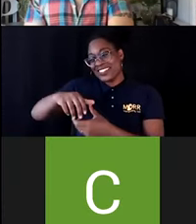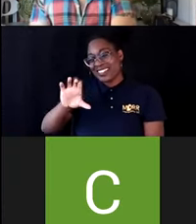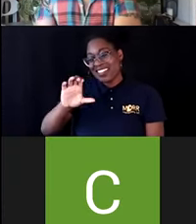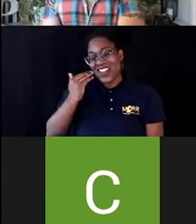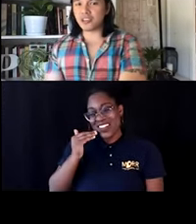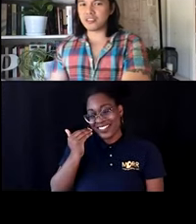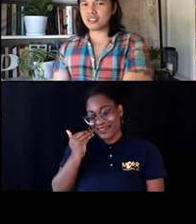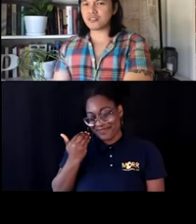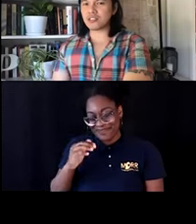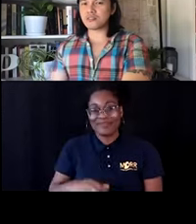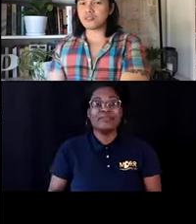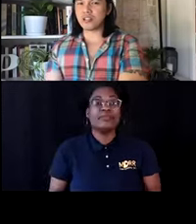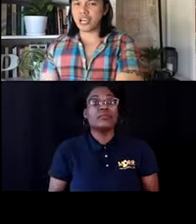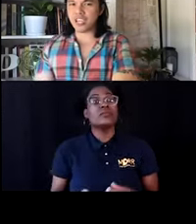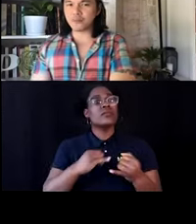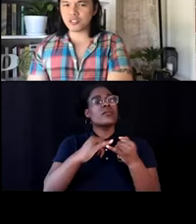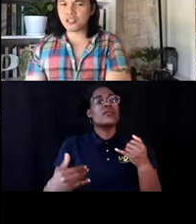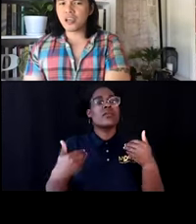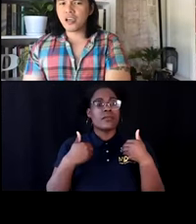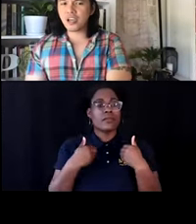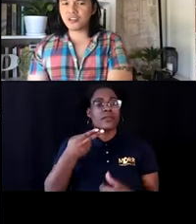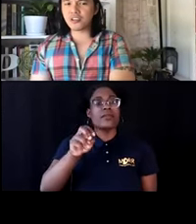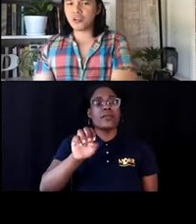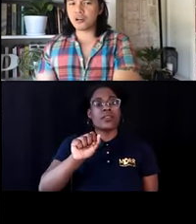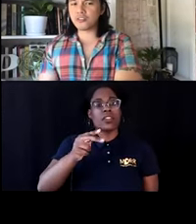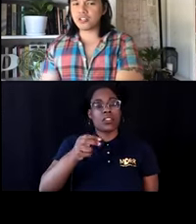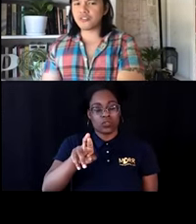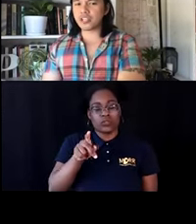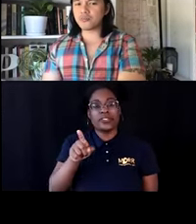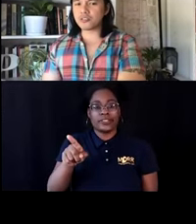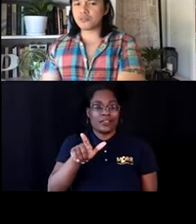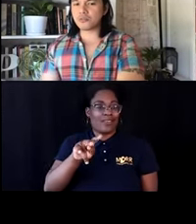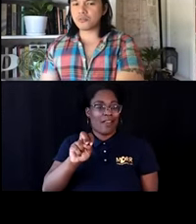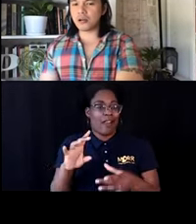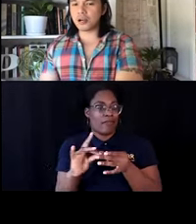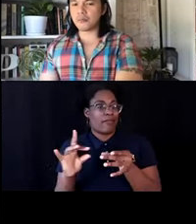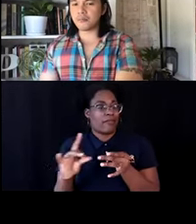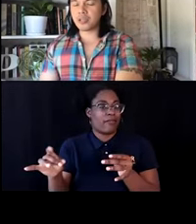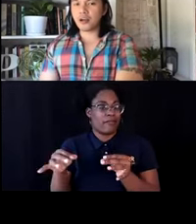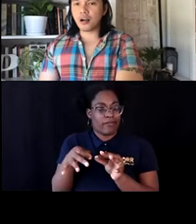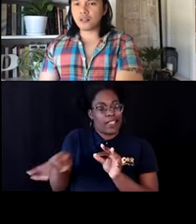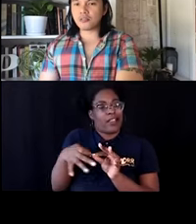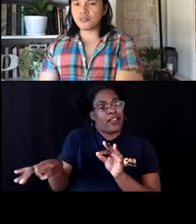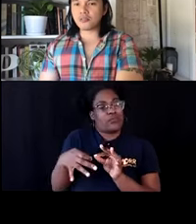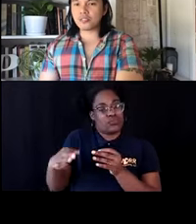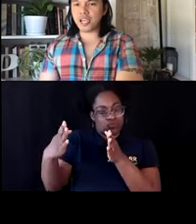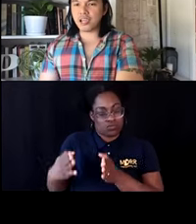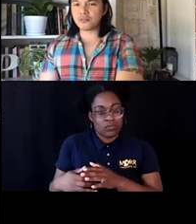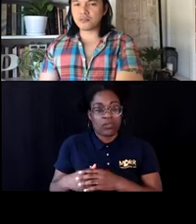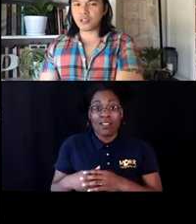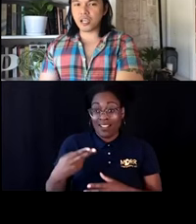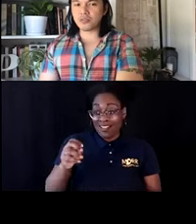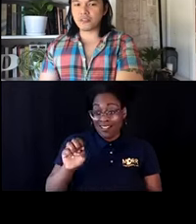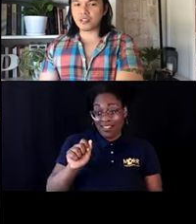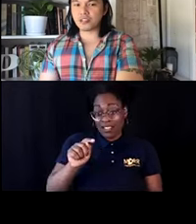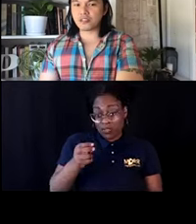have Heather Easterly, who is doing live caption. Heather, I wonder if you're able to also say hi to